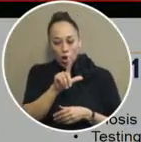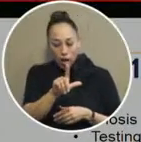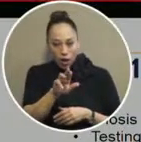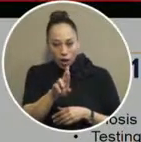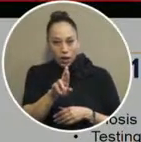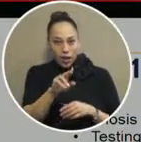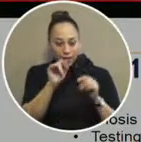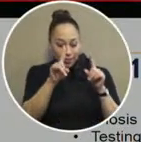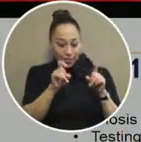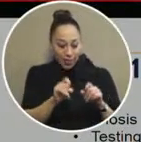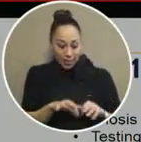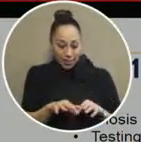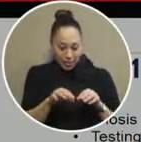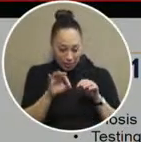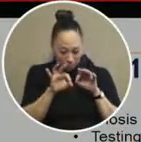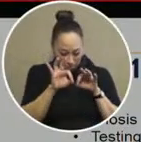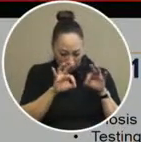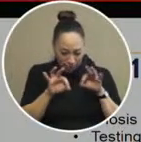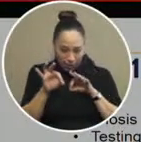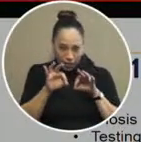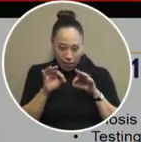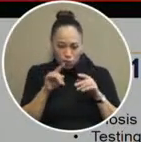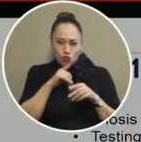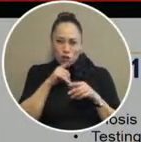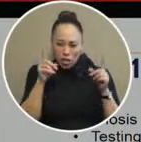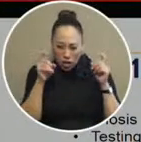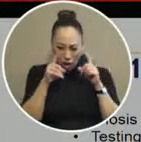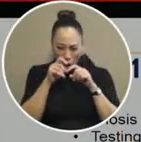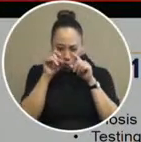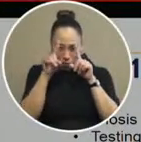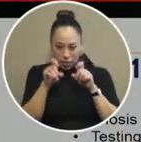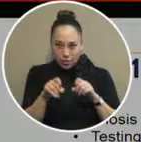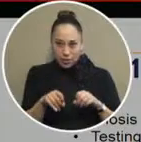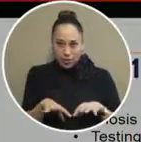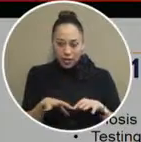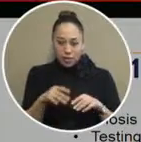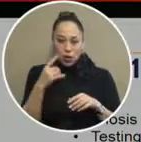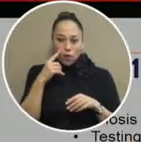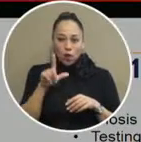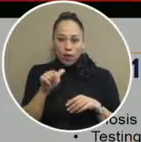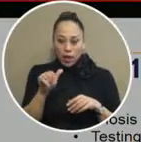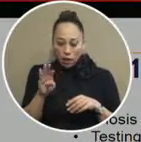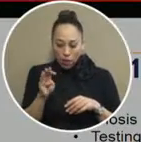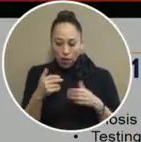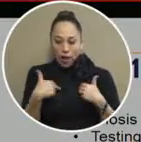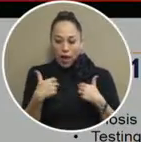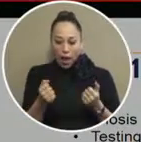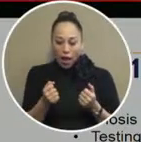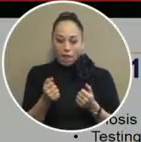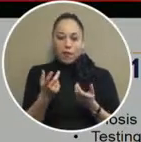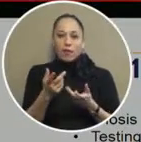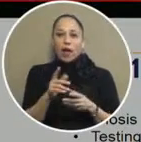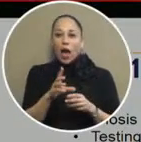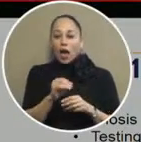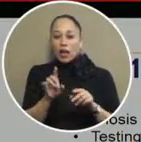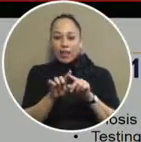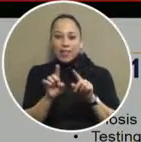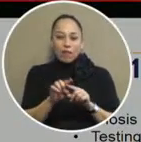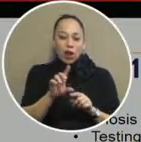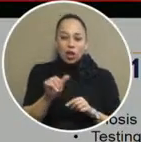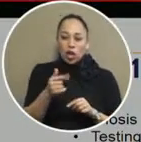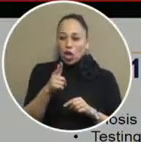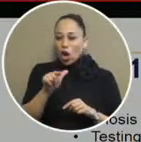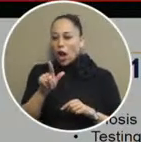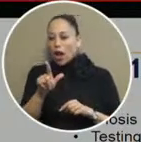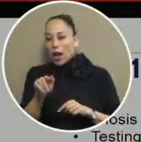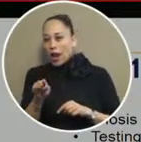of the virus, we have the very complex testing that is done in laboratories like the Health Department lab or many other big